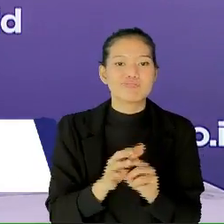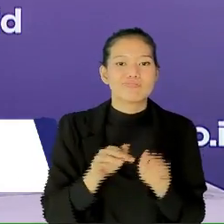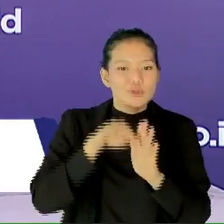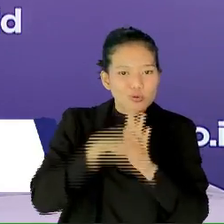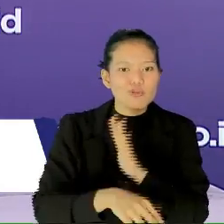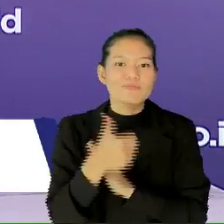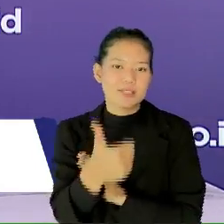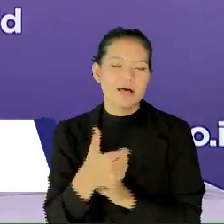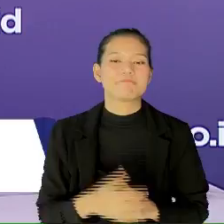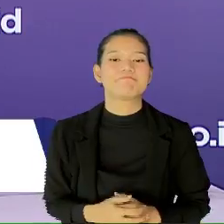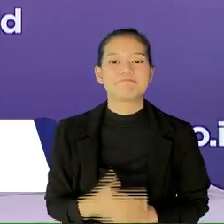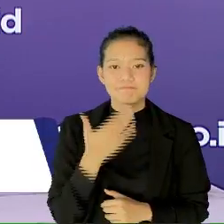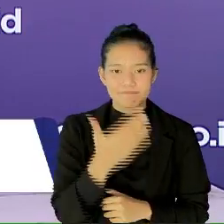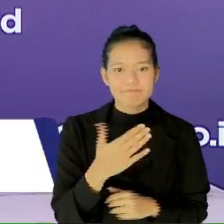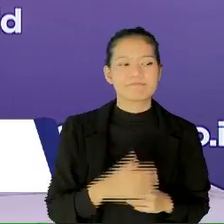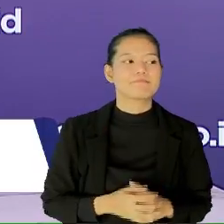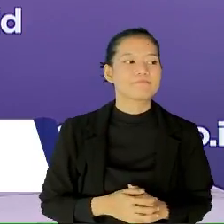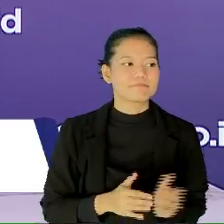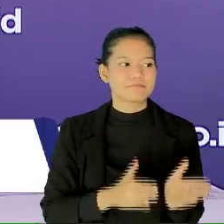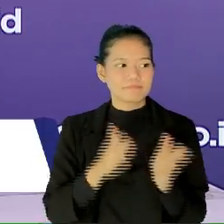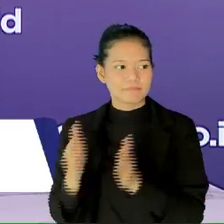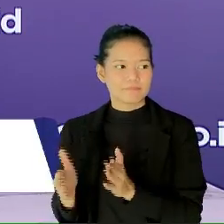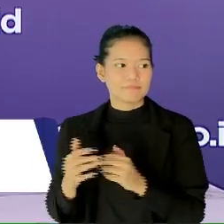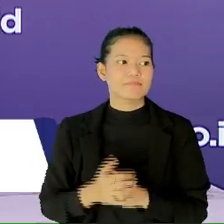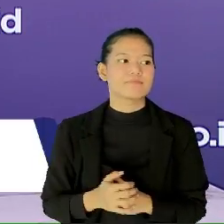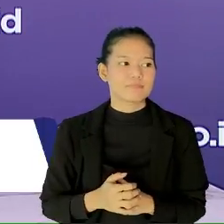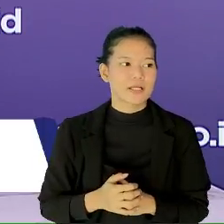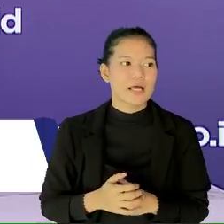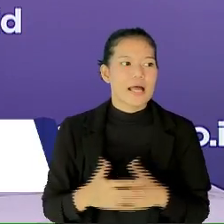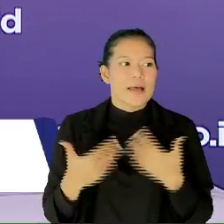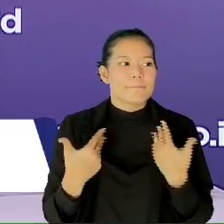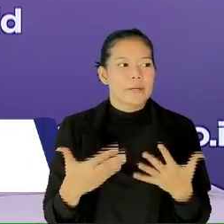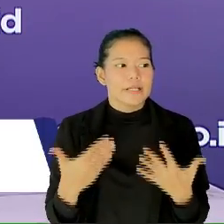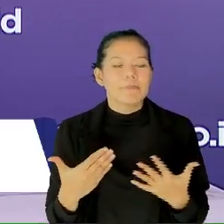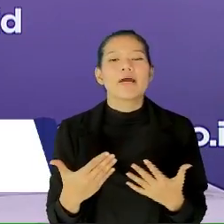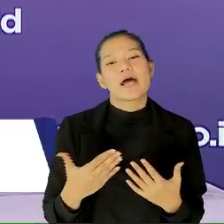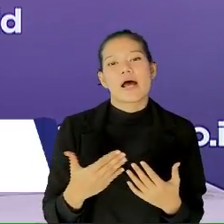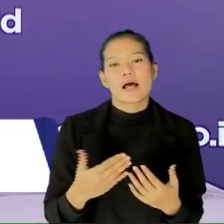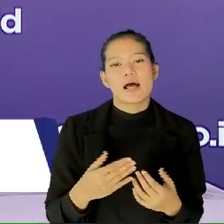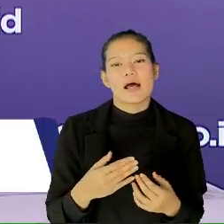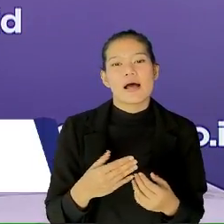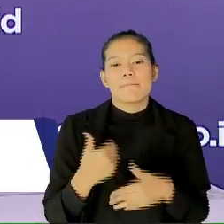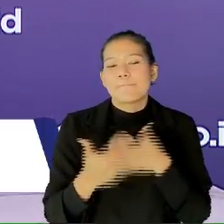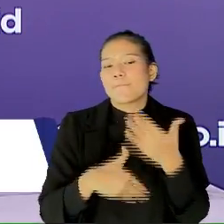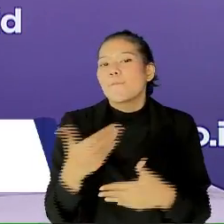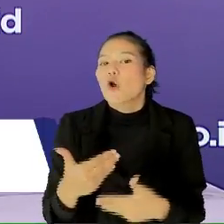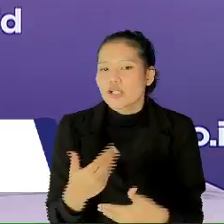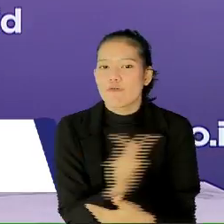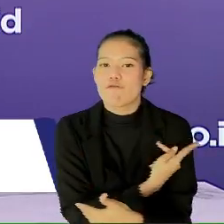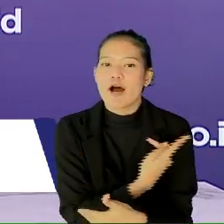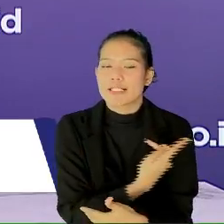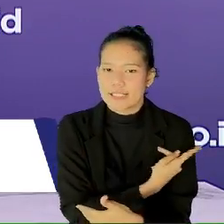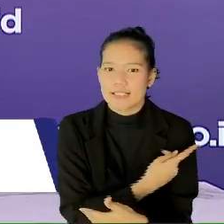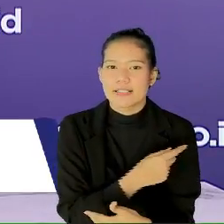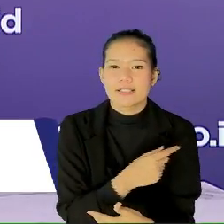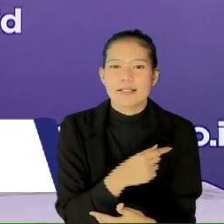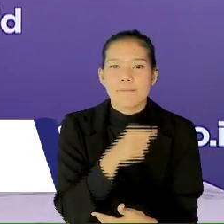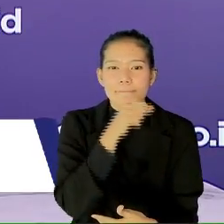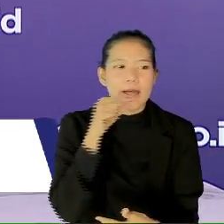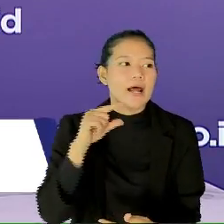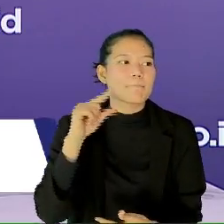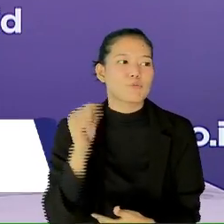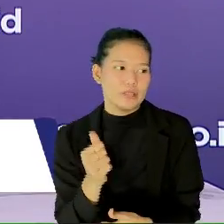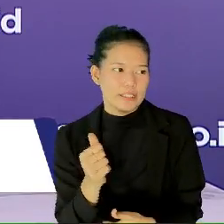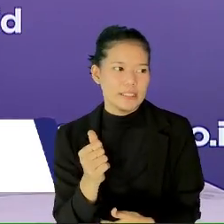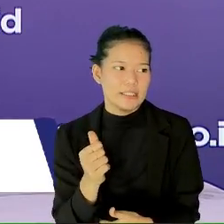you. Next question is, how is the development of the Merah Putih vaccine? Will the Nusantara vaccine not be